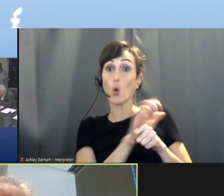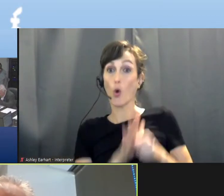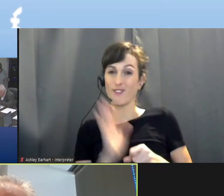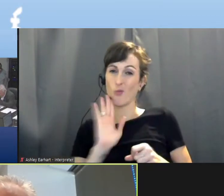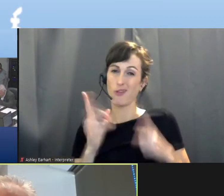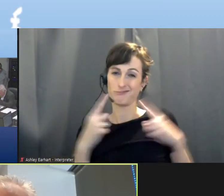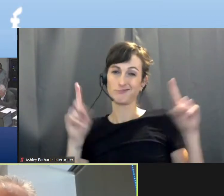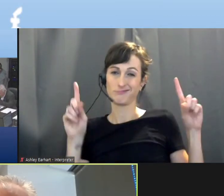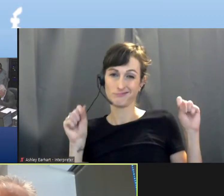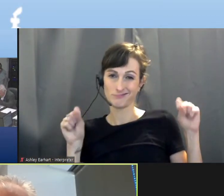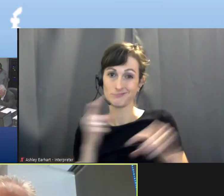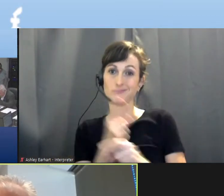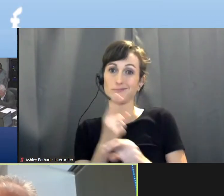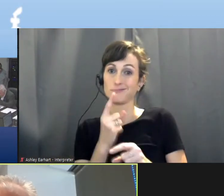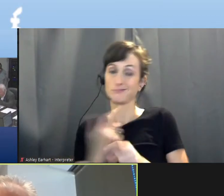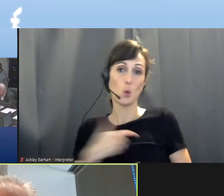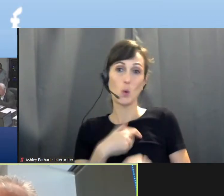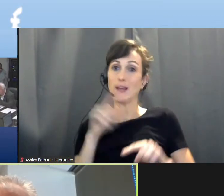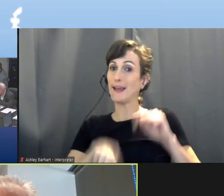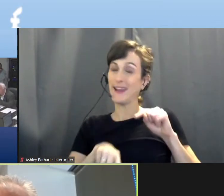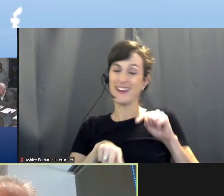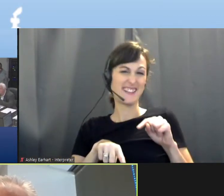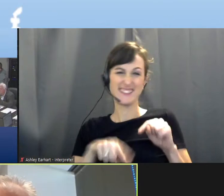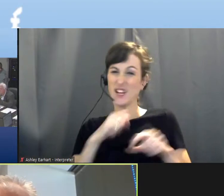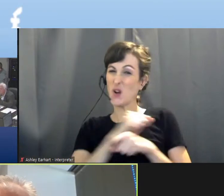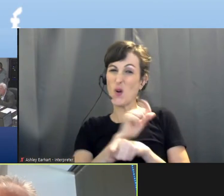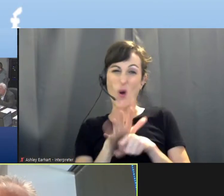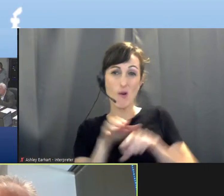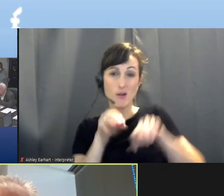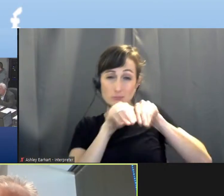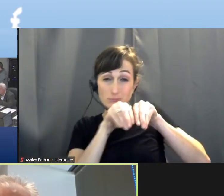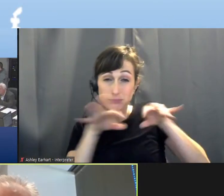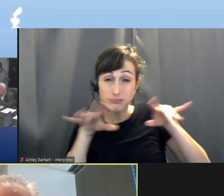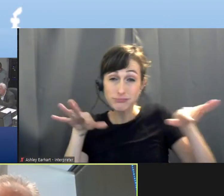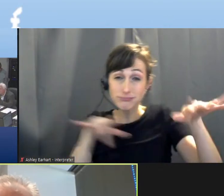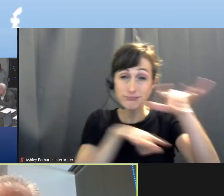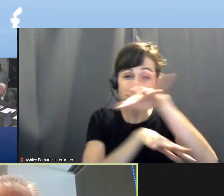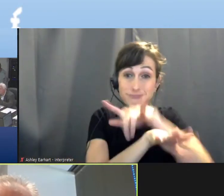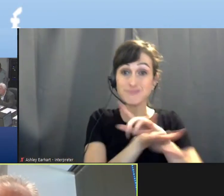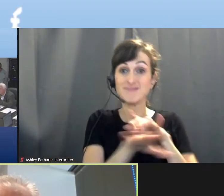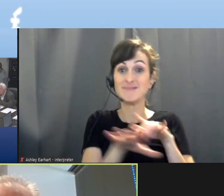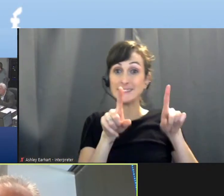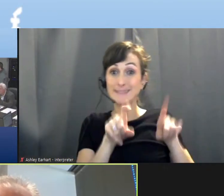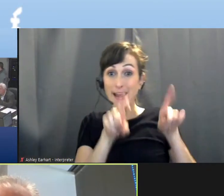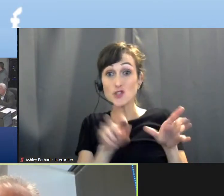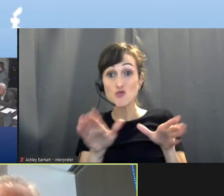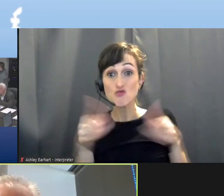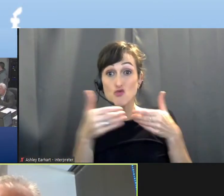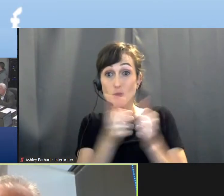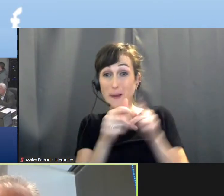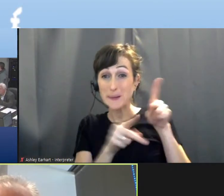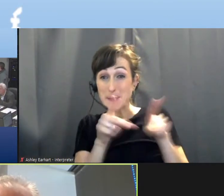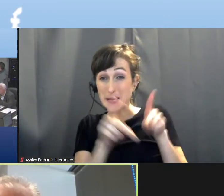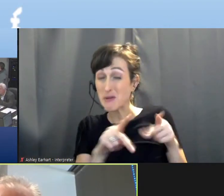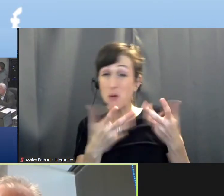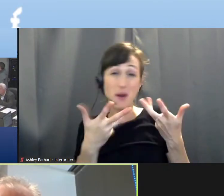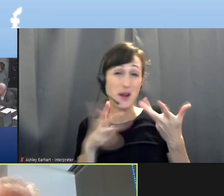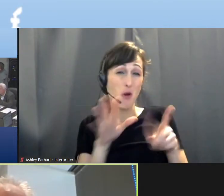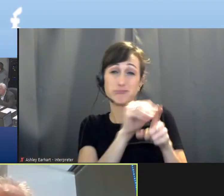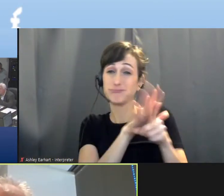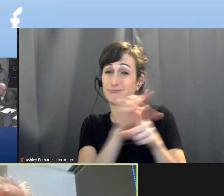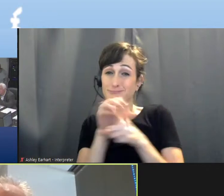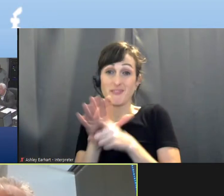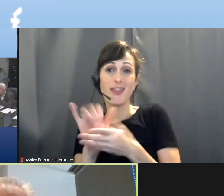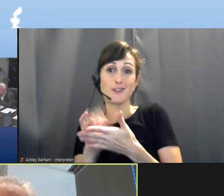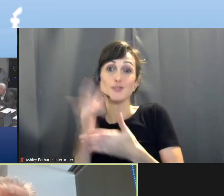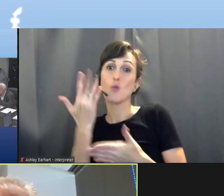And you're right, we can't release that and do actual testing in a room with COVID-19 because we don't want to release that. That's why they do it